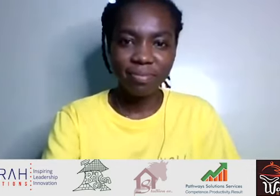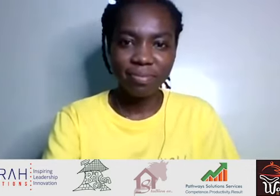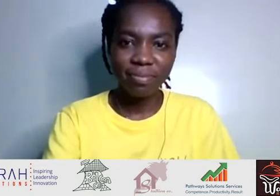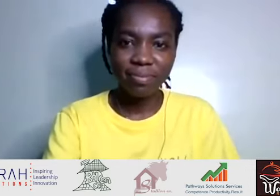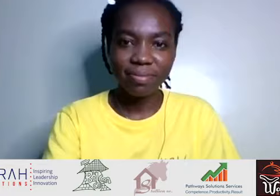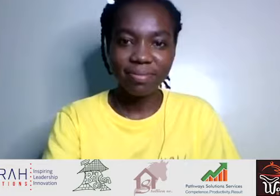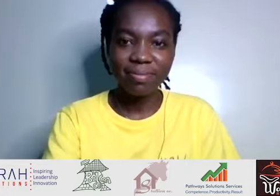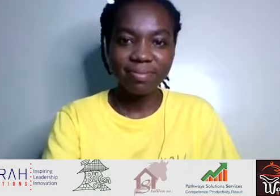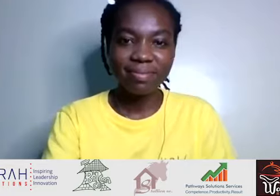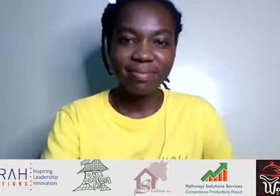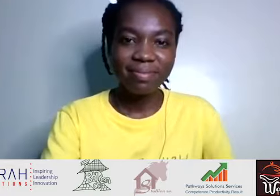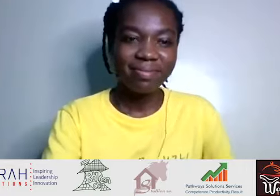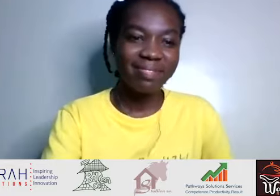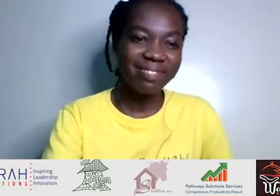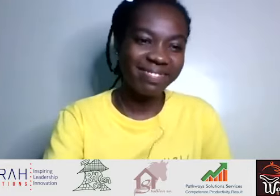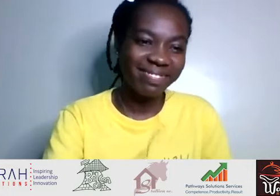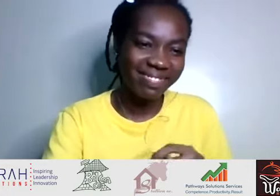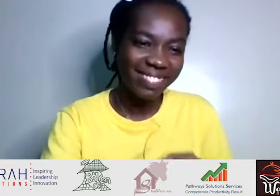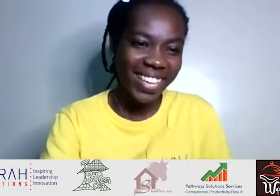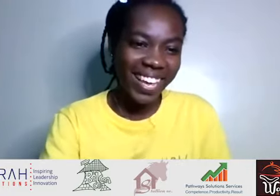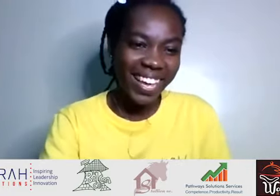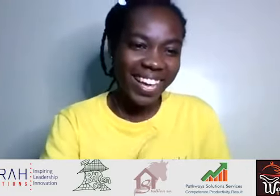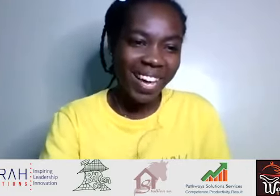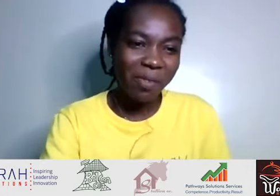you, Catherine?